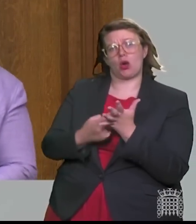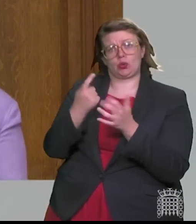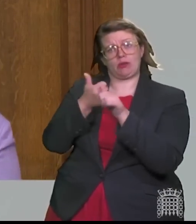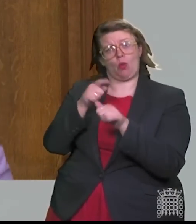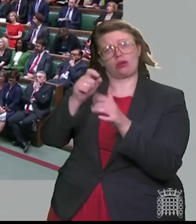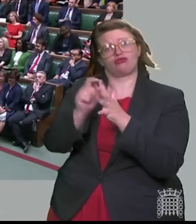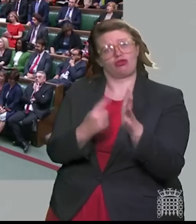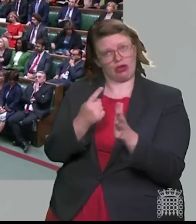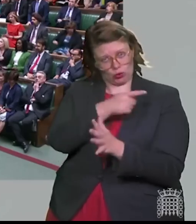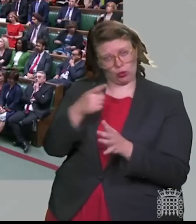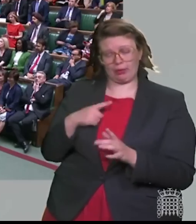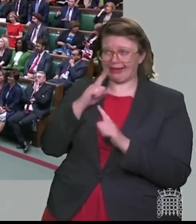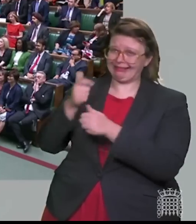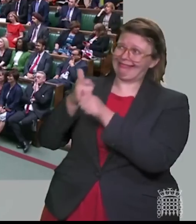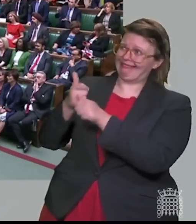backers?